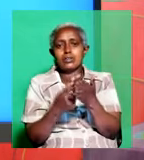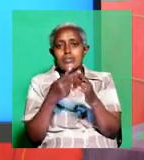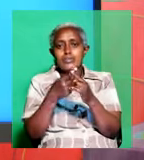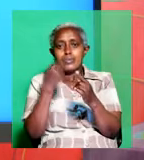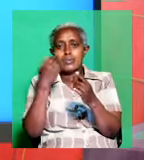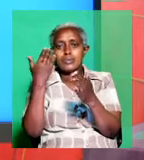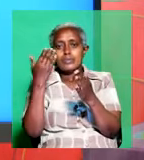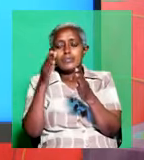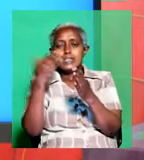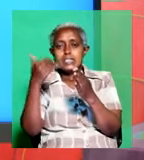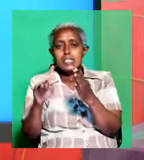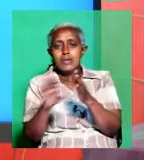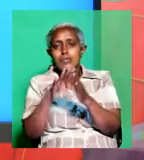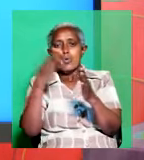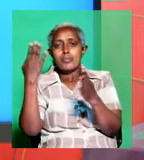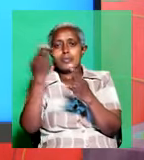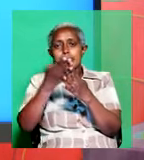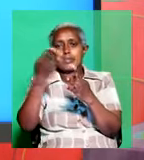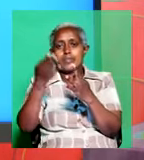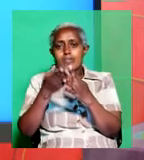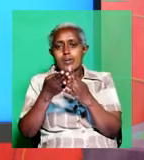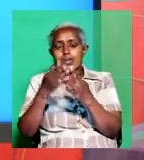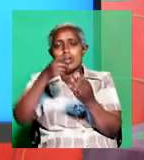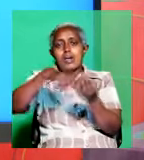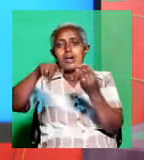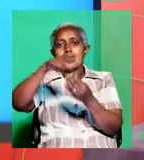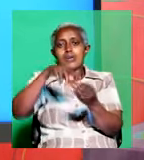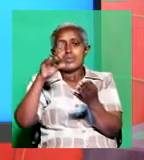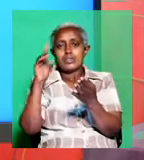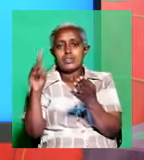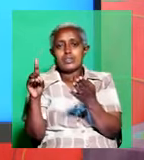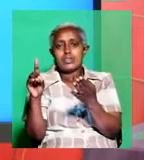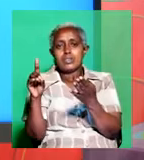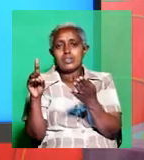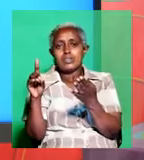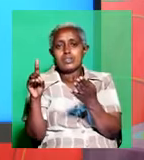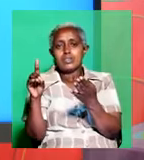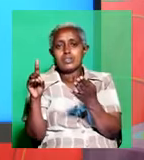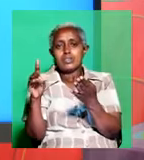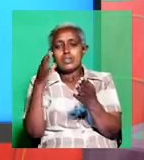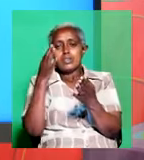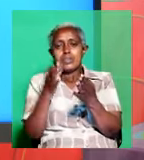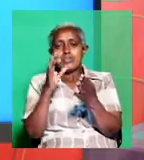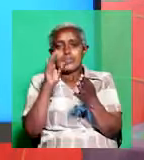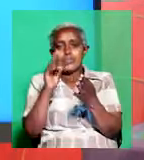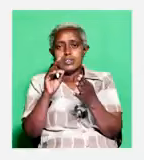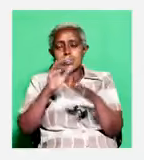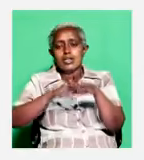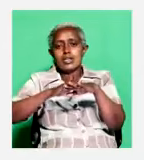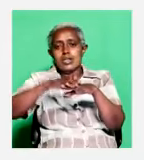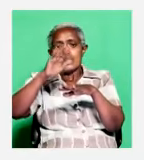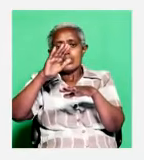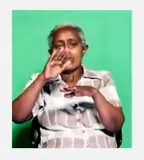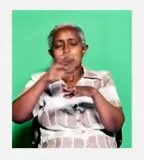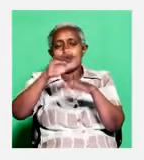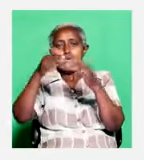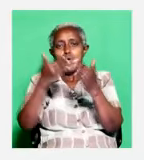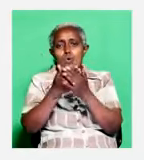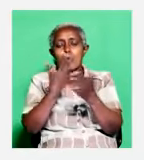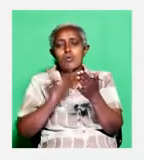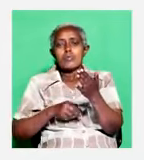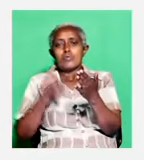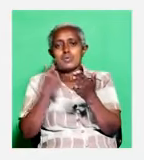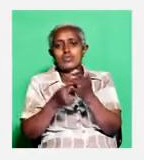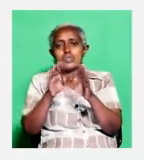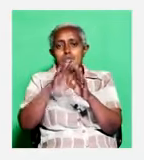for some open interval around D, f of D is greater of all members